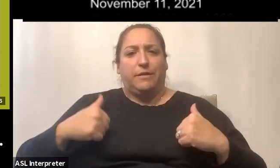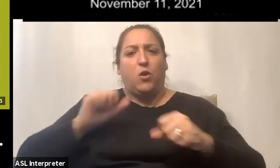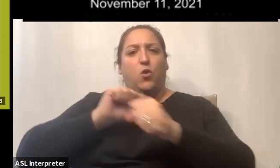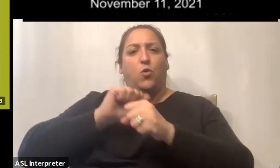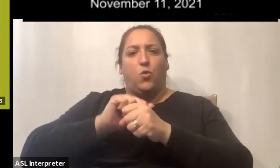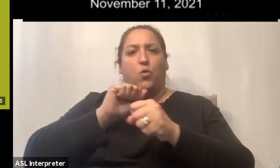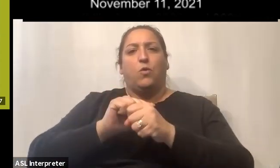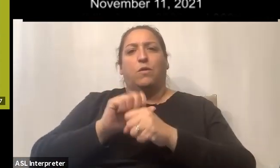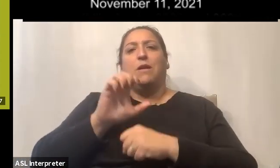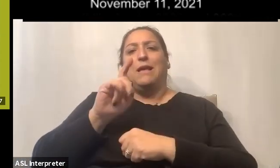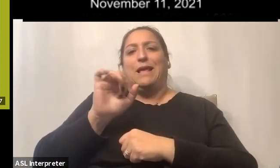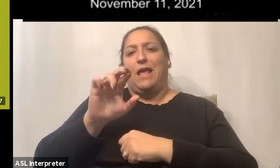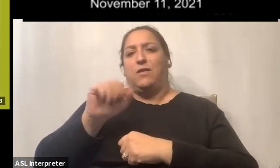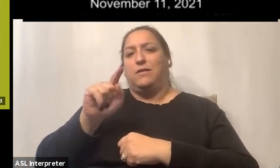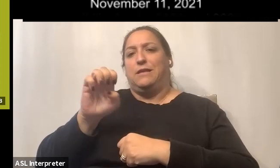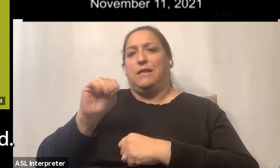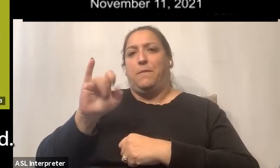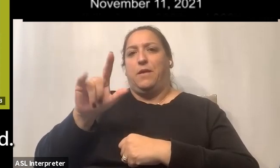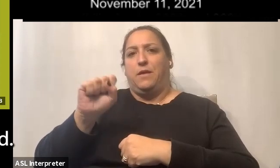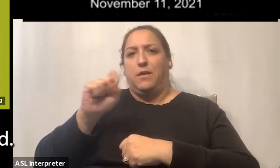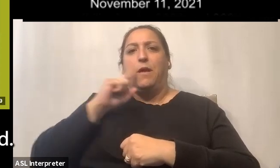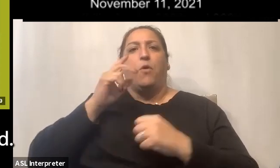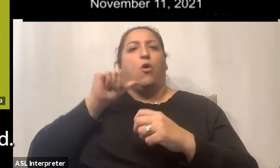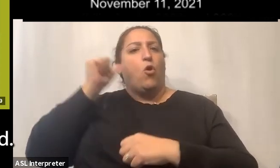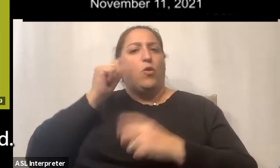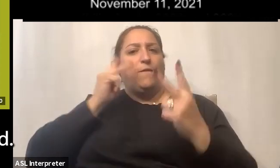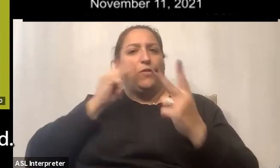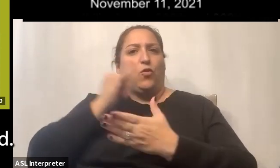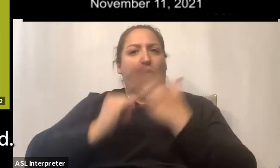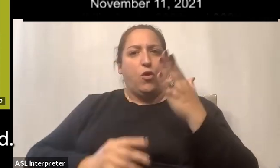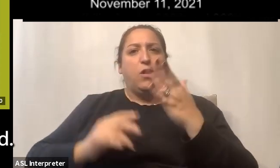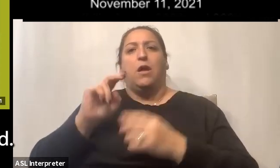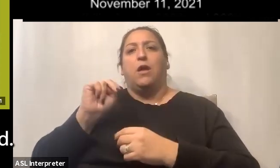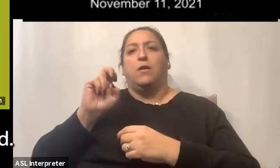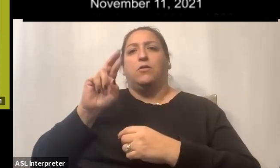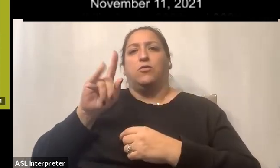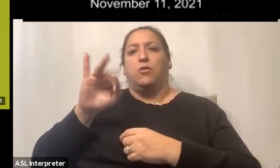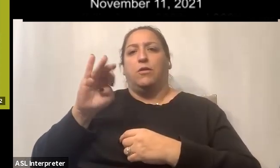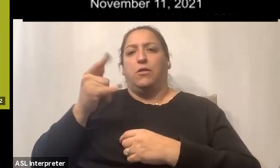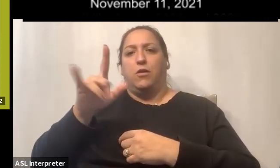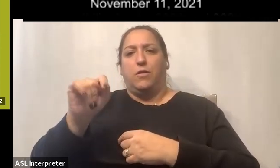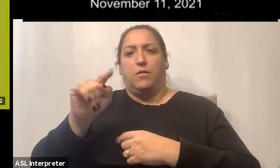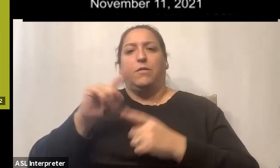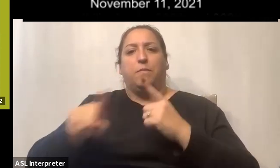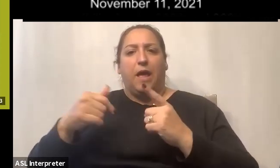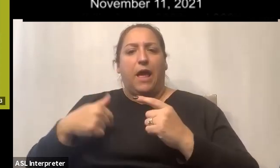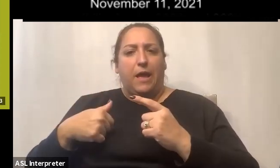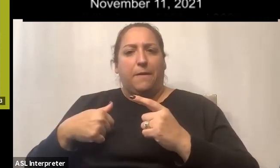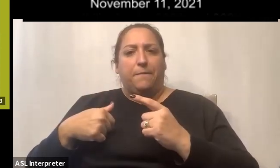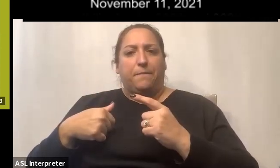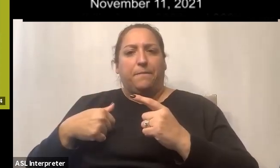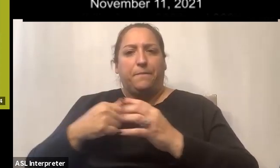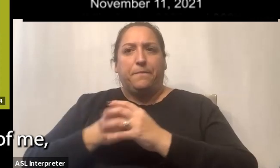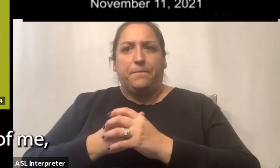stem cells. I'm also an audiovisual artist, and I'm neurodivergent and also physically disabled with other chronic